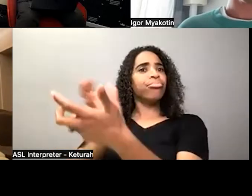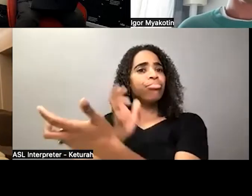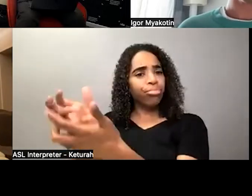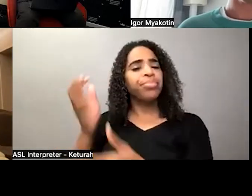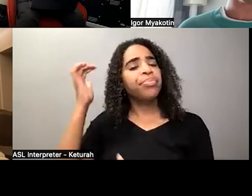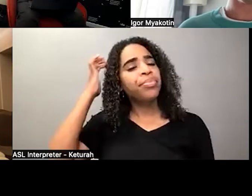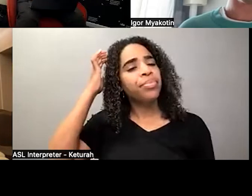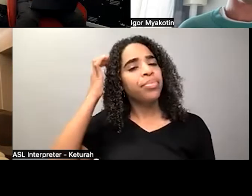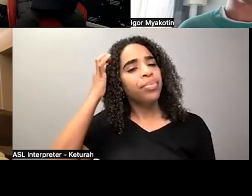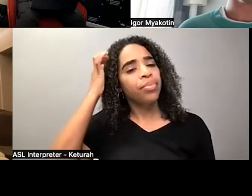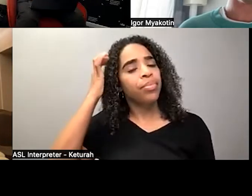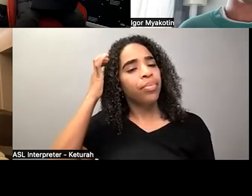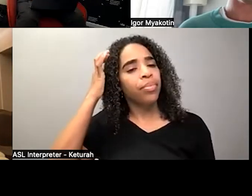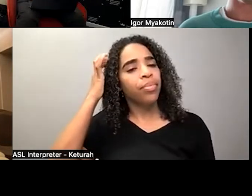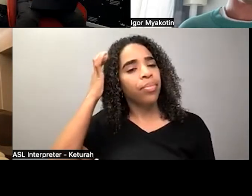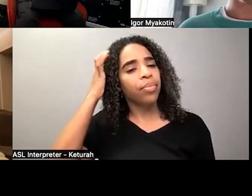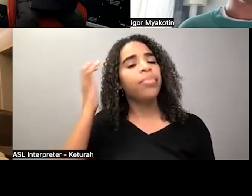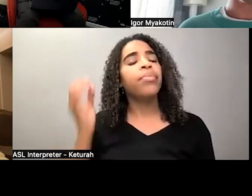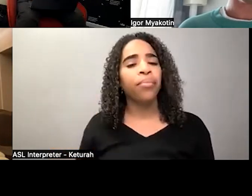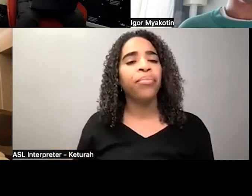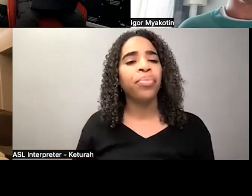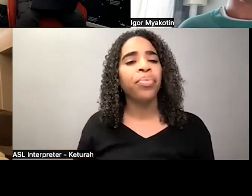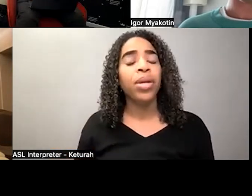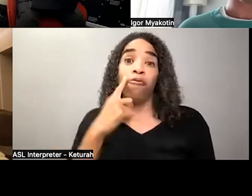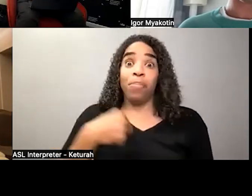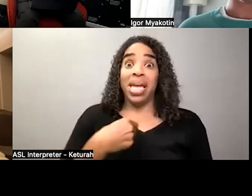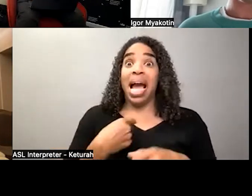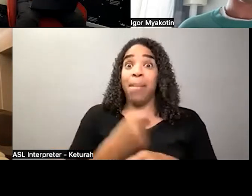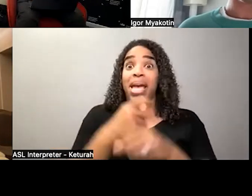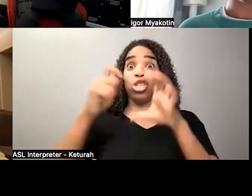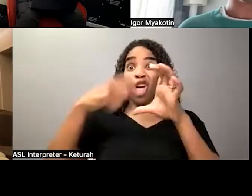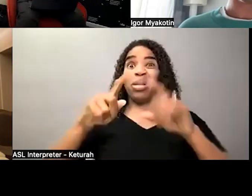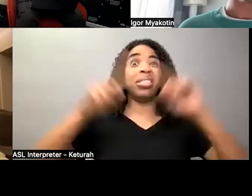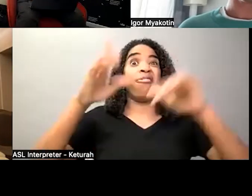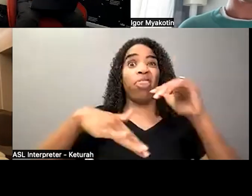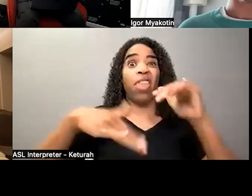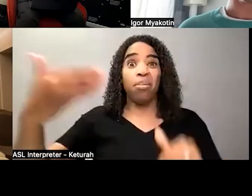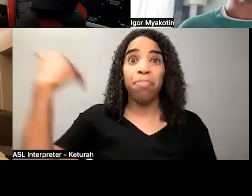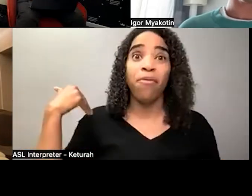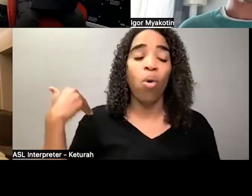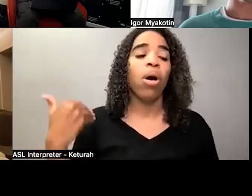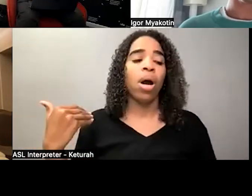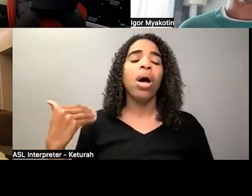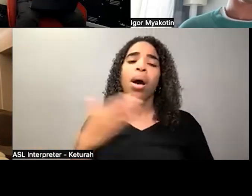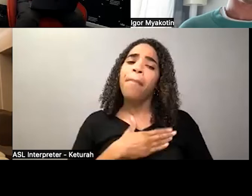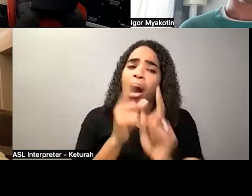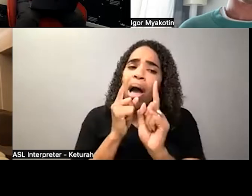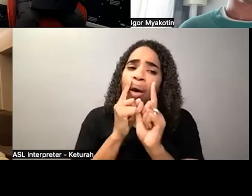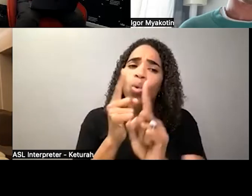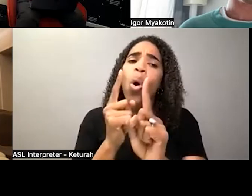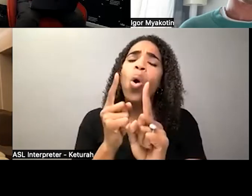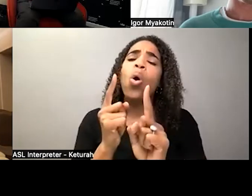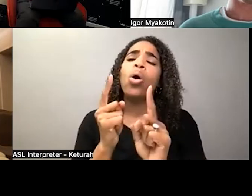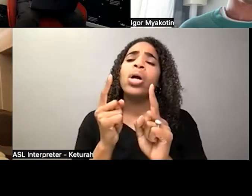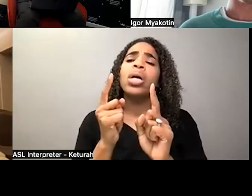make distributions or the films I produce too. So I'm trying to